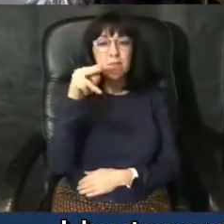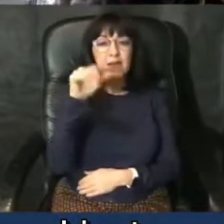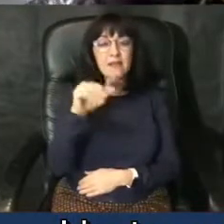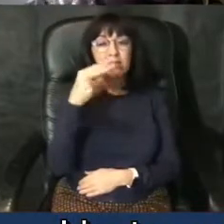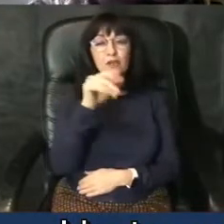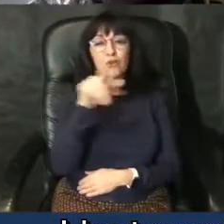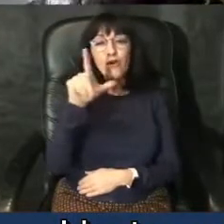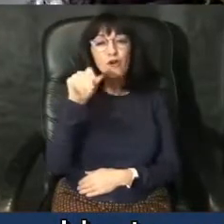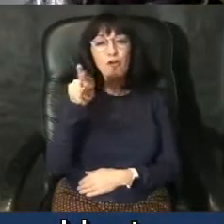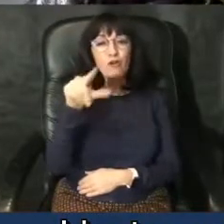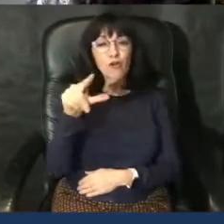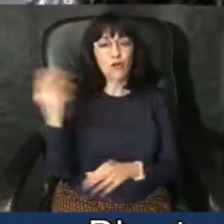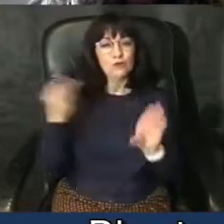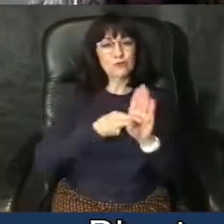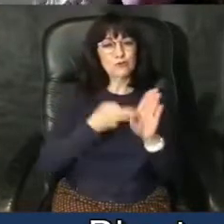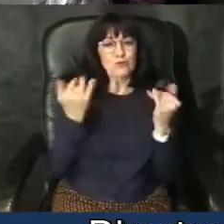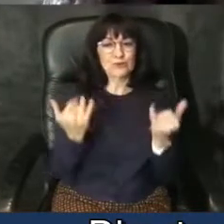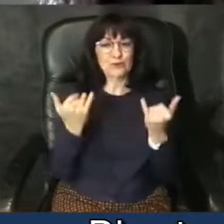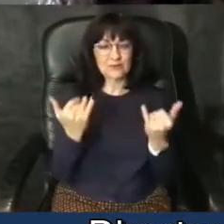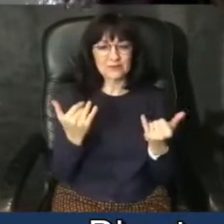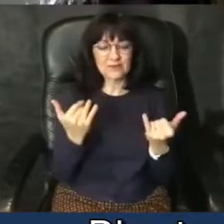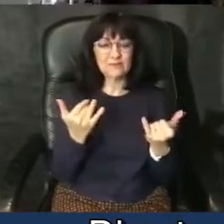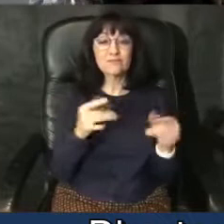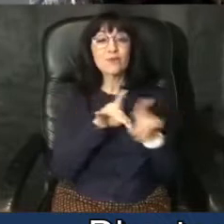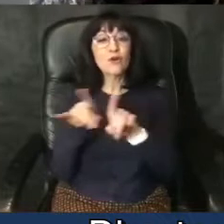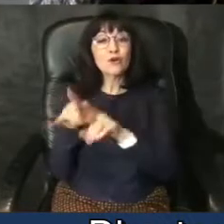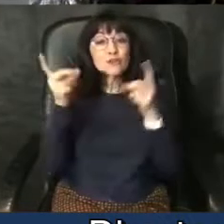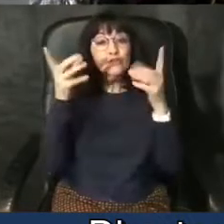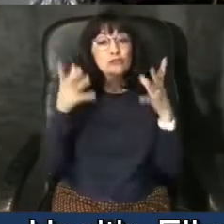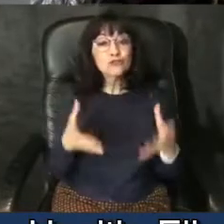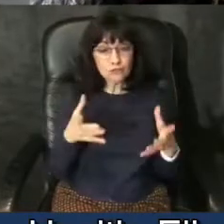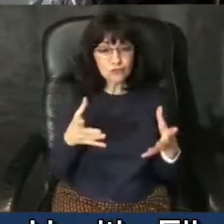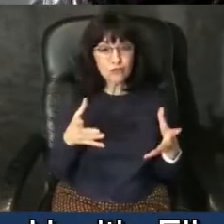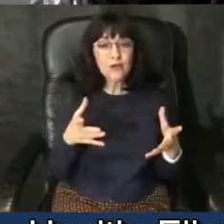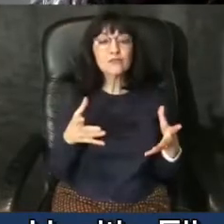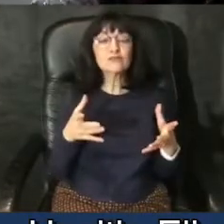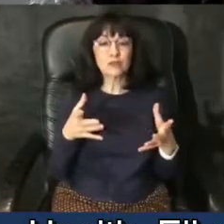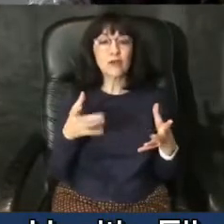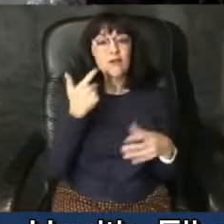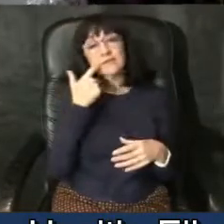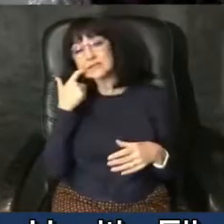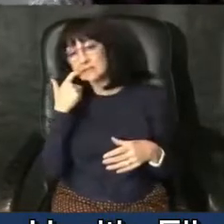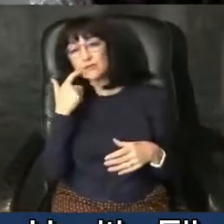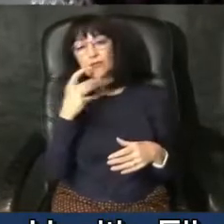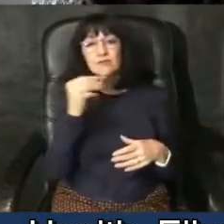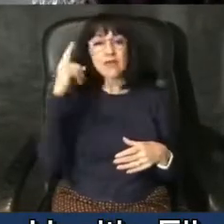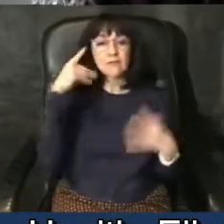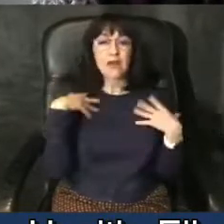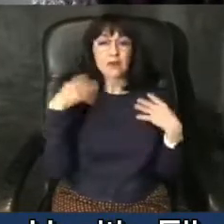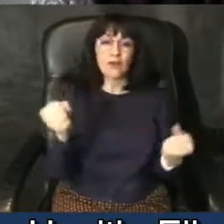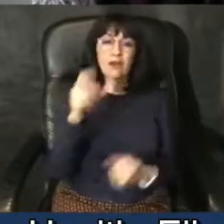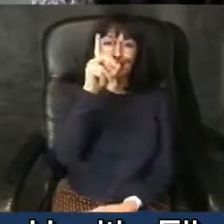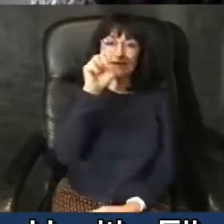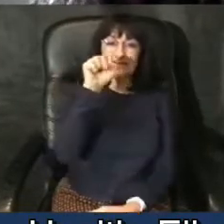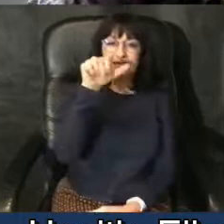today, and the Director for the Division of Substance Abuse and Mental Health, Elizabeth Romero. So thank you